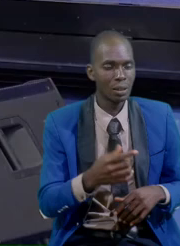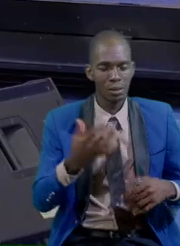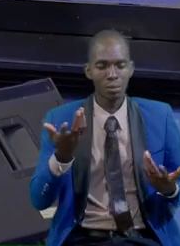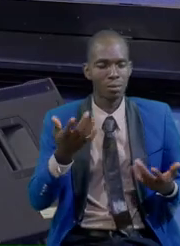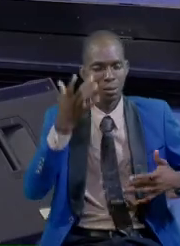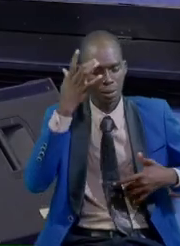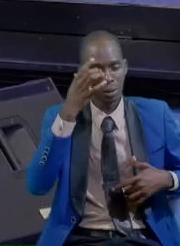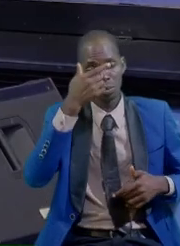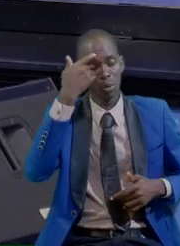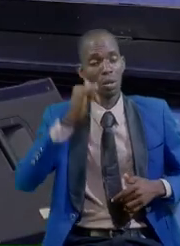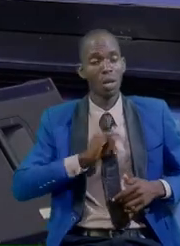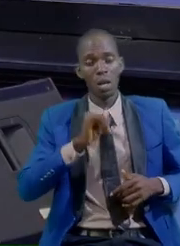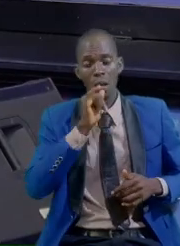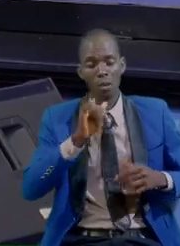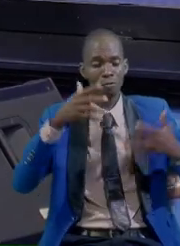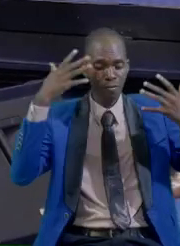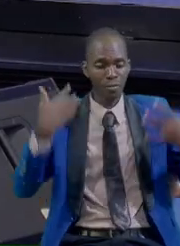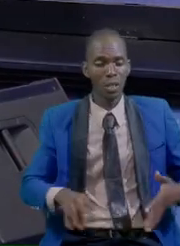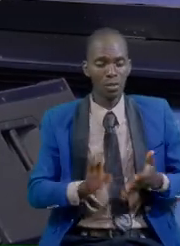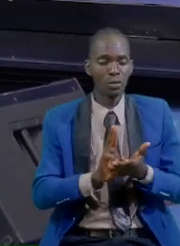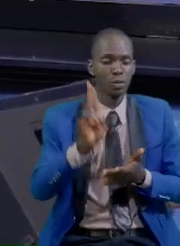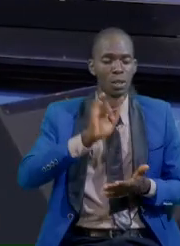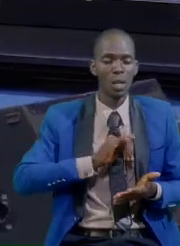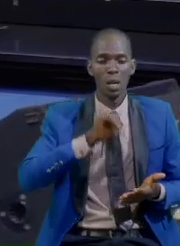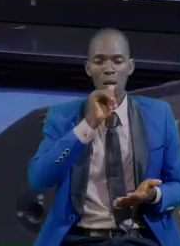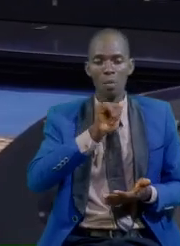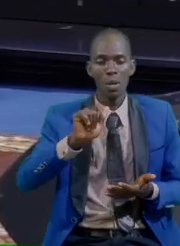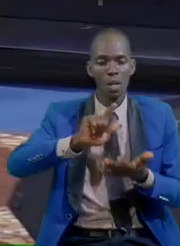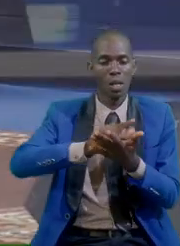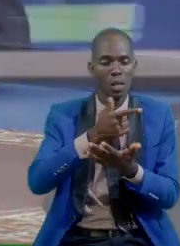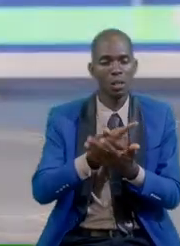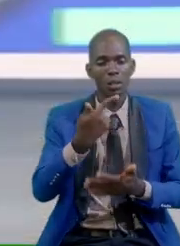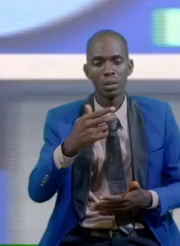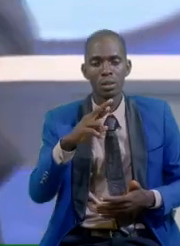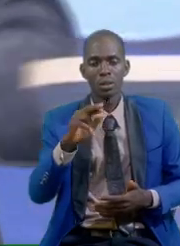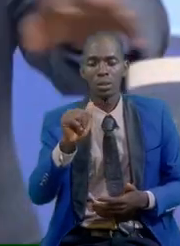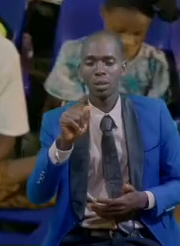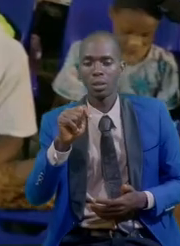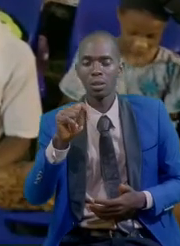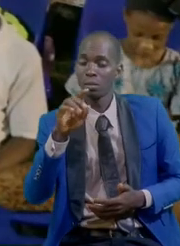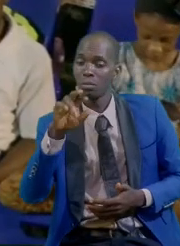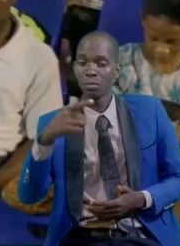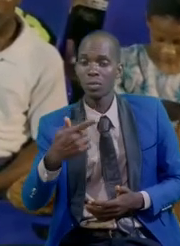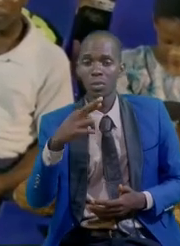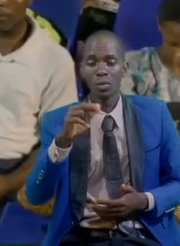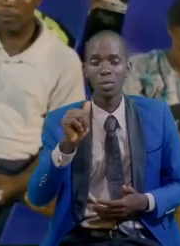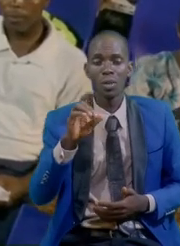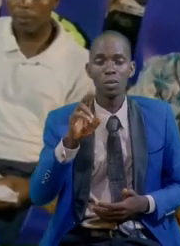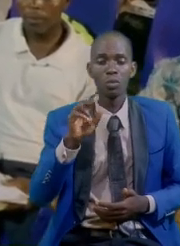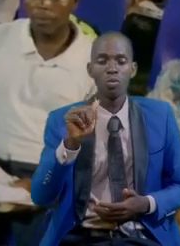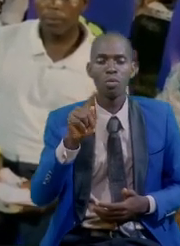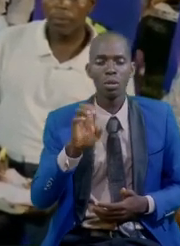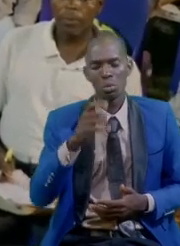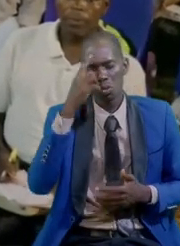not work that way. The graduate certificate, BSc, BA, whatever, it does not shield